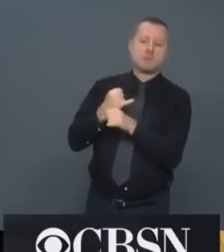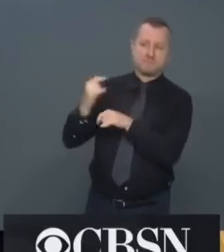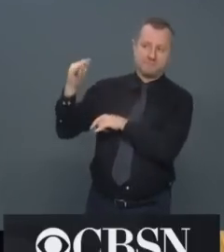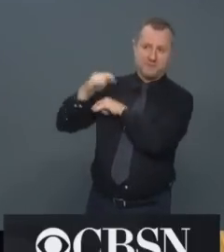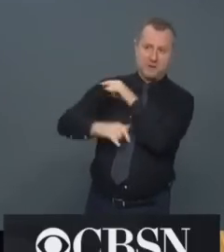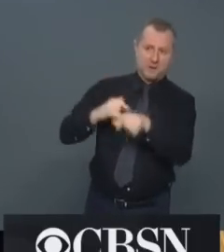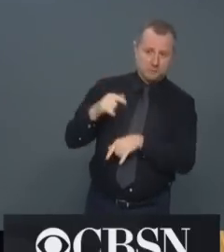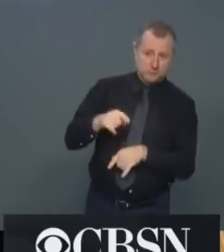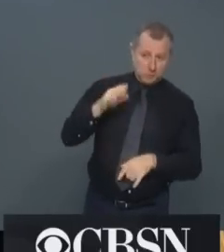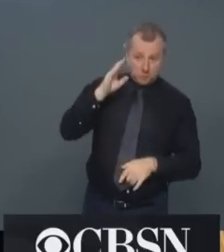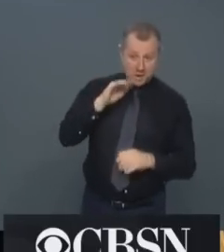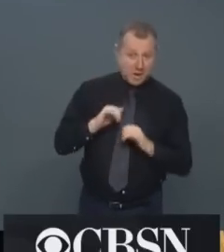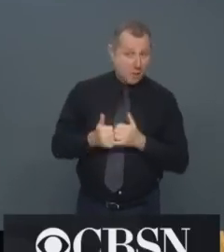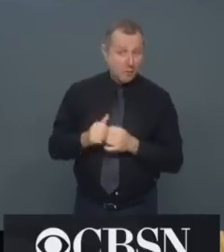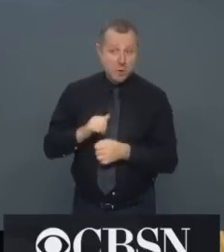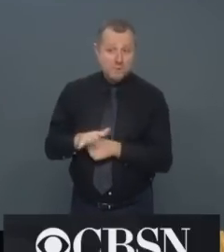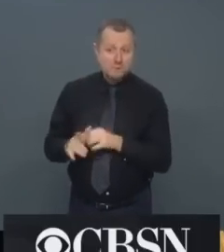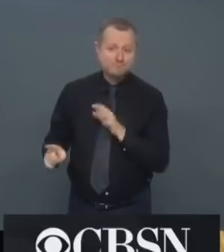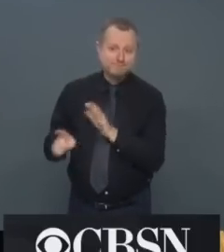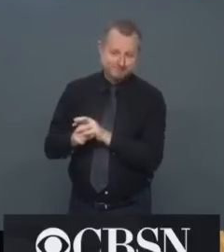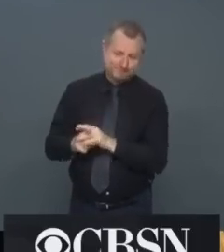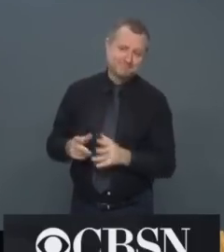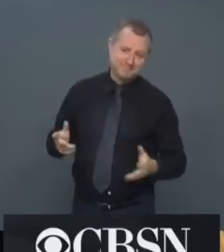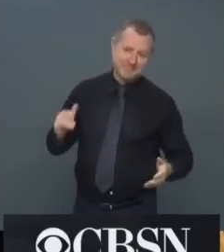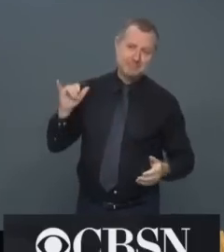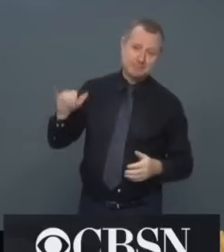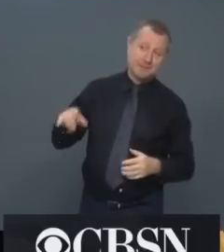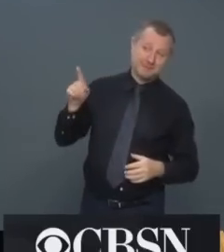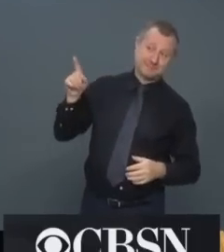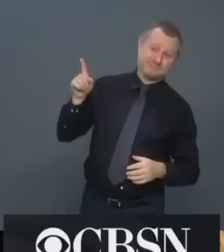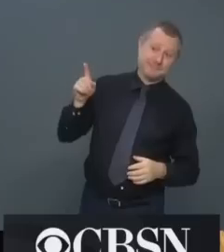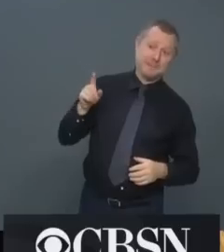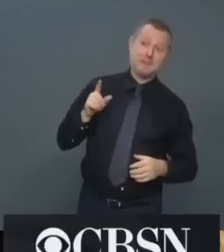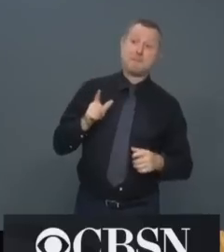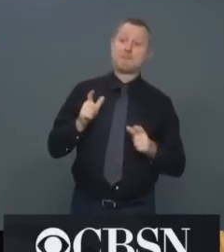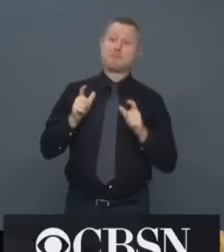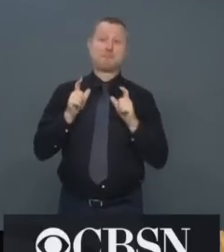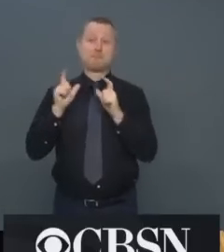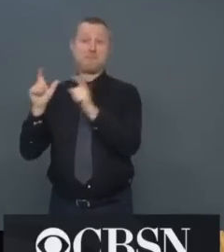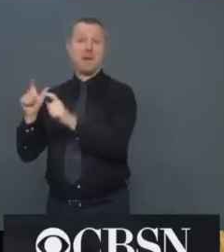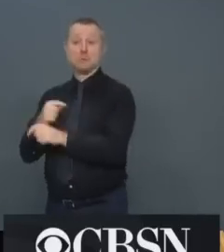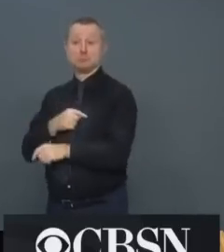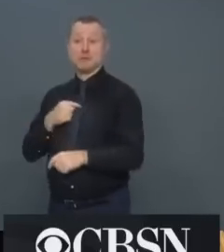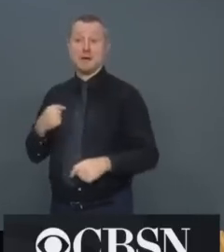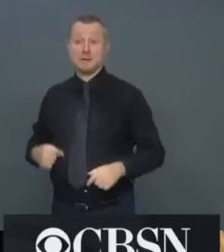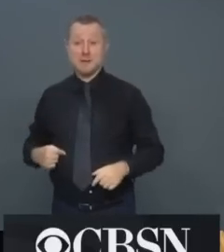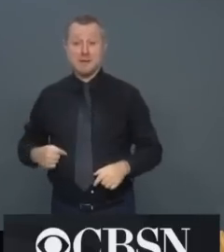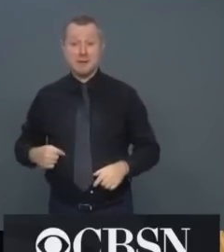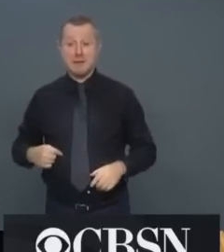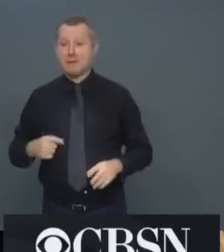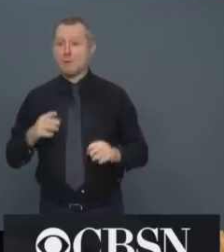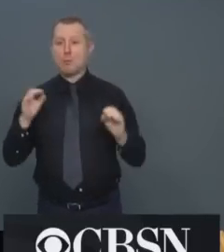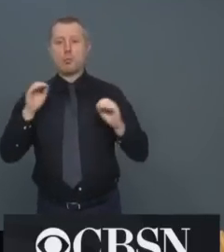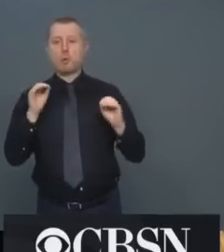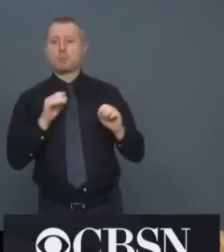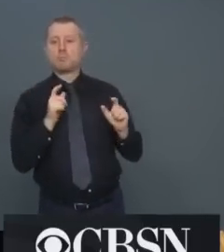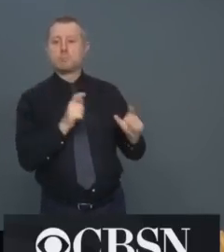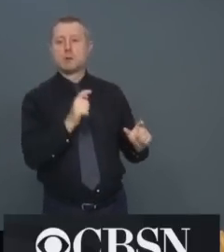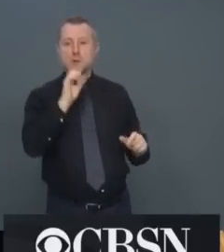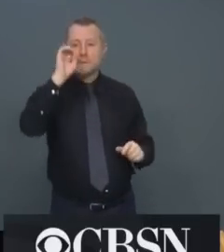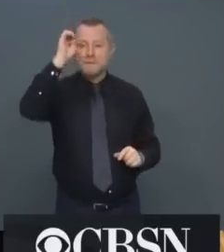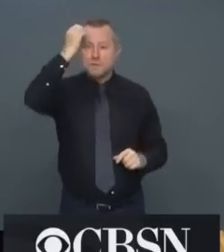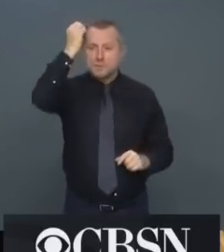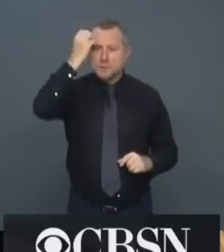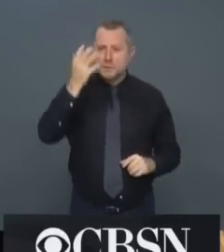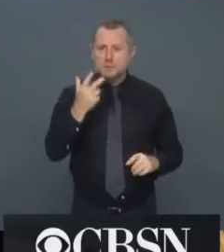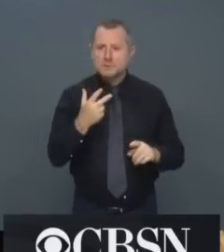with. They did a travel ban coming from China. They neglected to do a travel ban coming from Europe. The European flights come to New York. They also